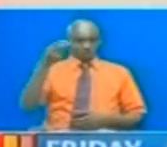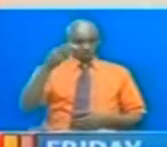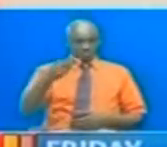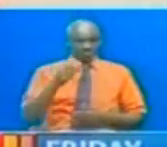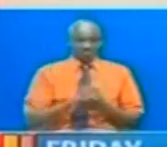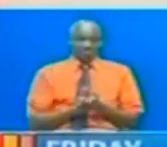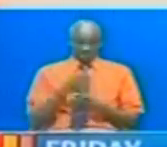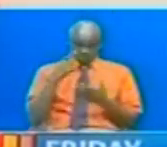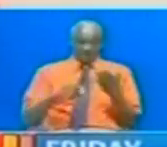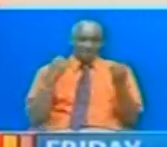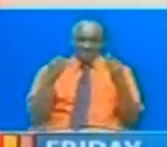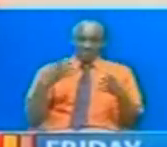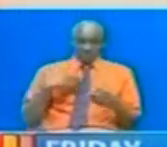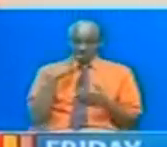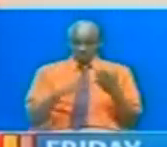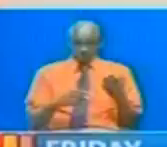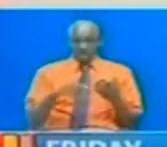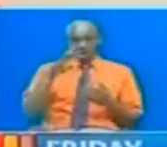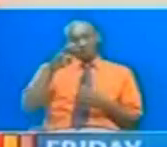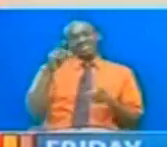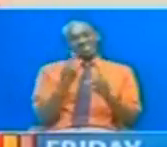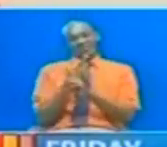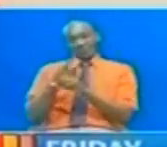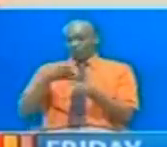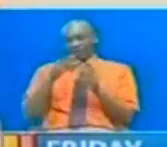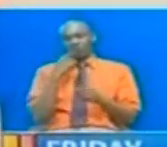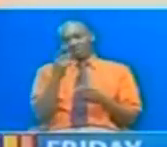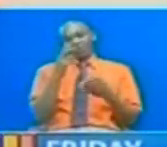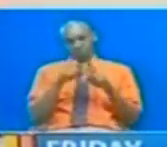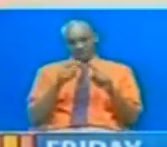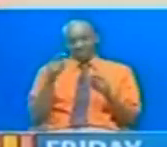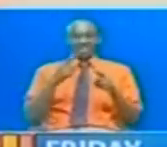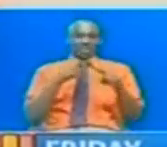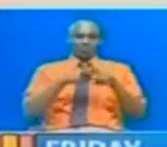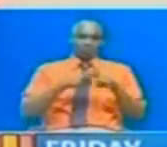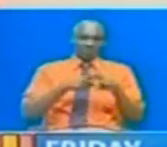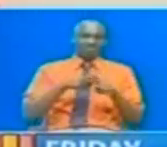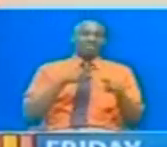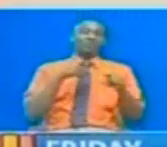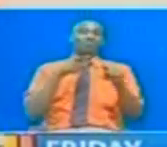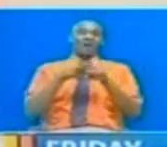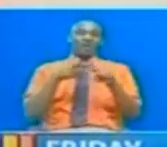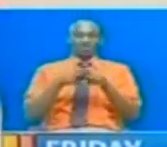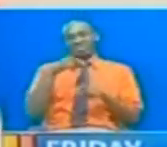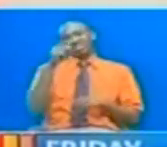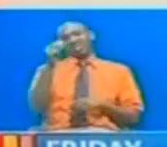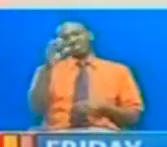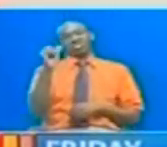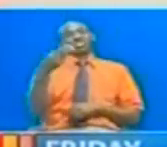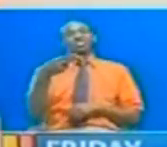Mm-hmm. So many people talk of mustache, mm-hmm. mustache, mm-hmm. mustache, and all that, but we